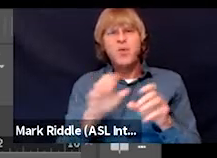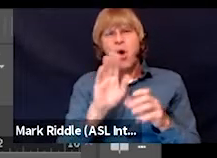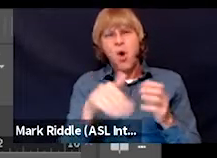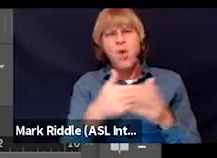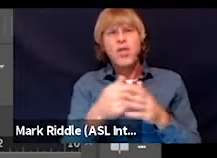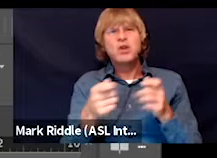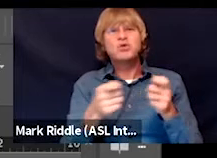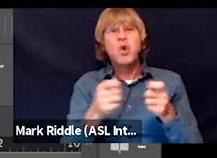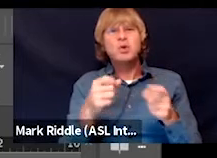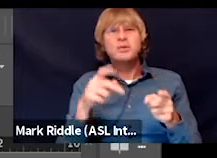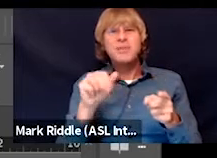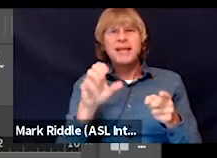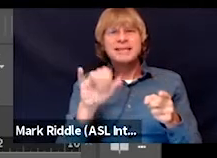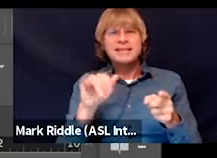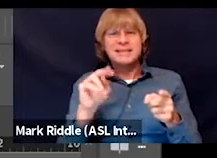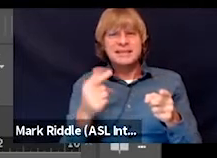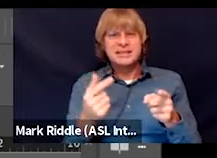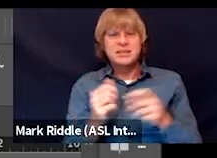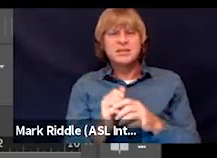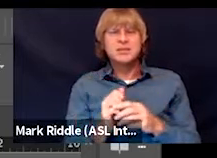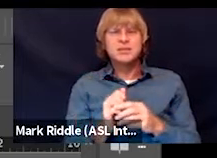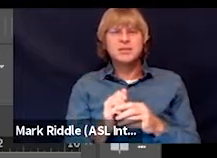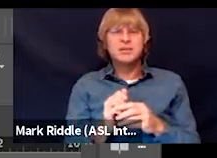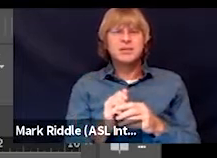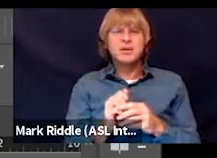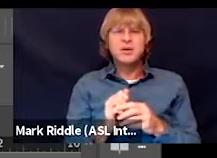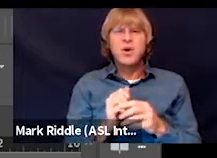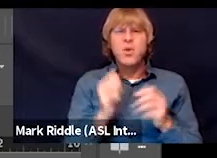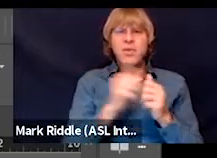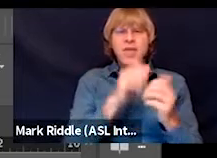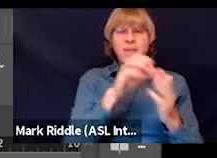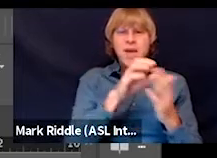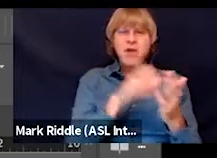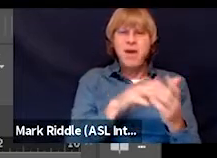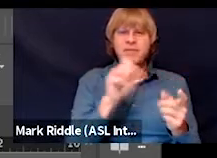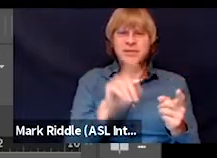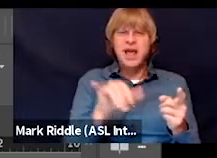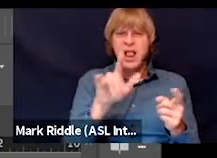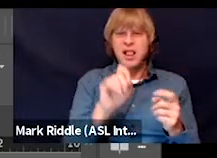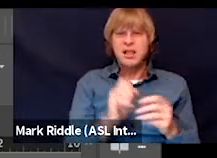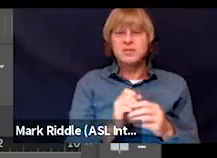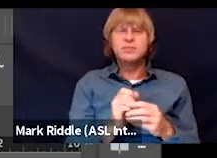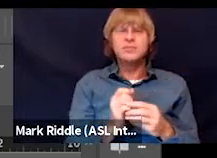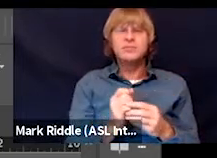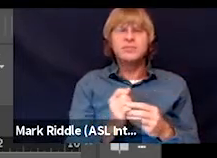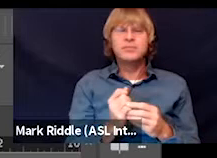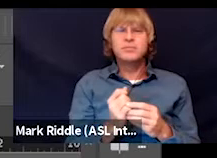control of spacing with your paragraph styles.